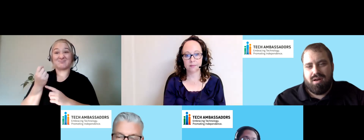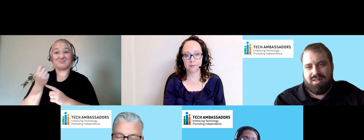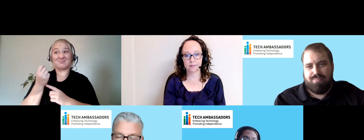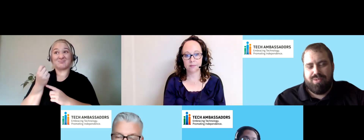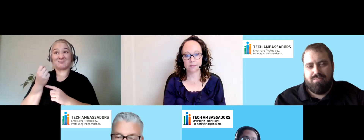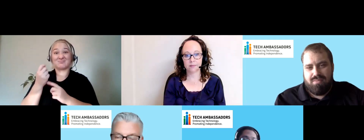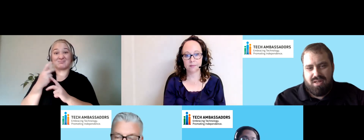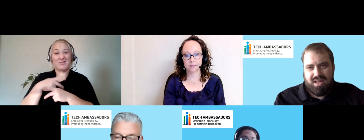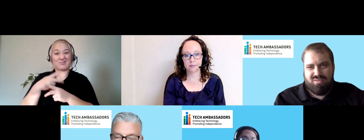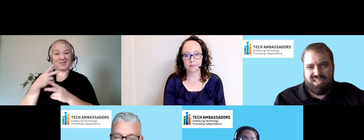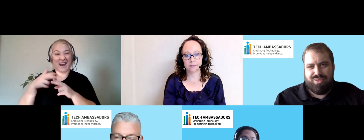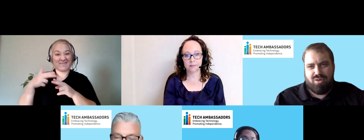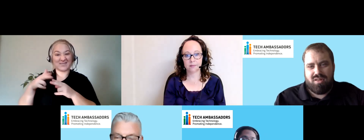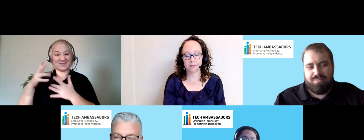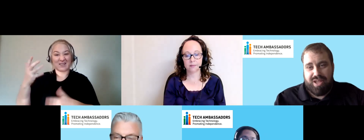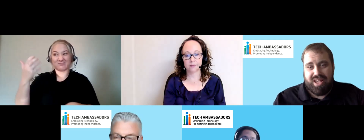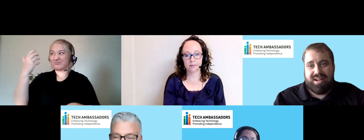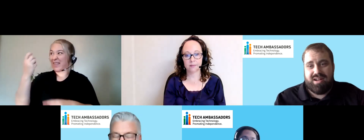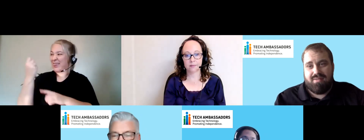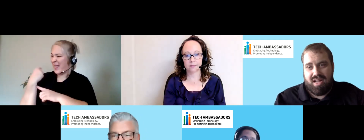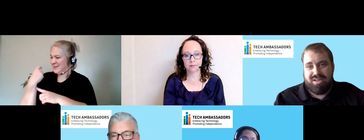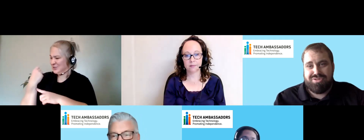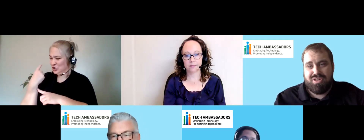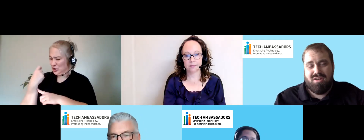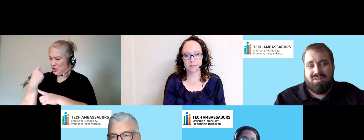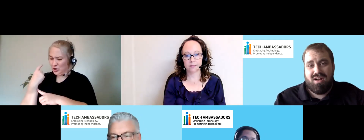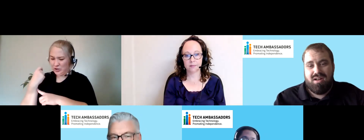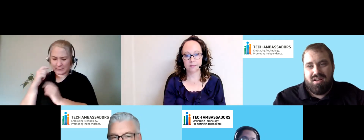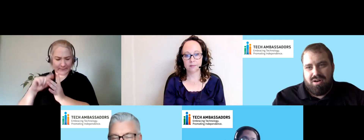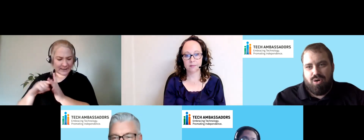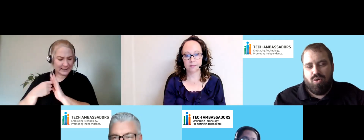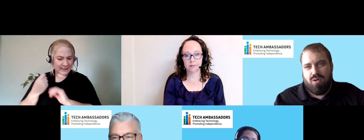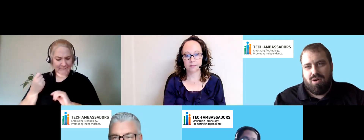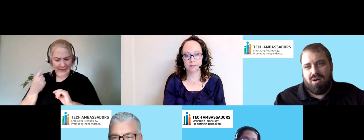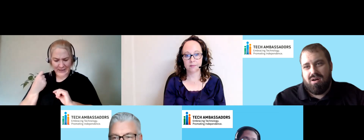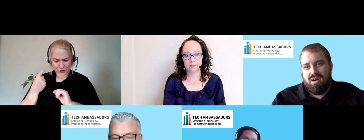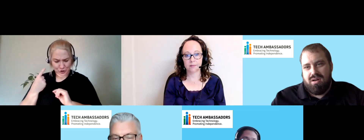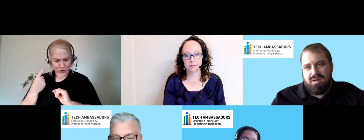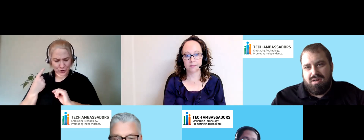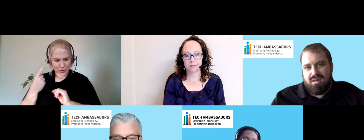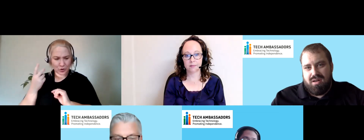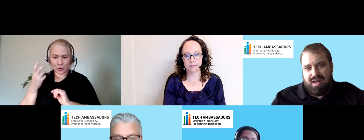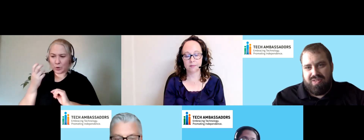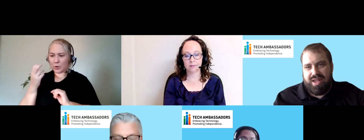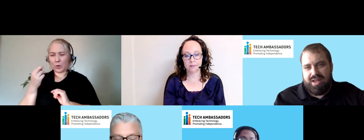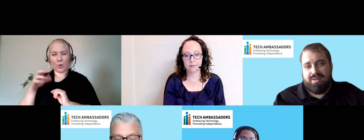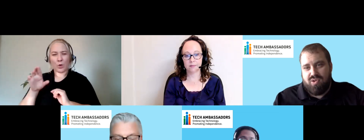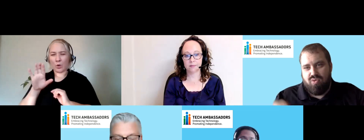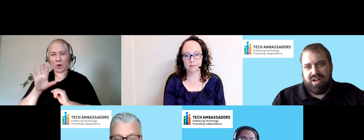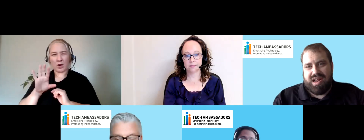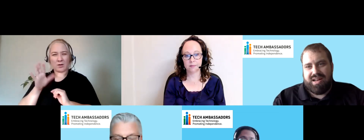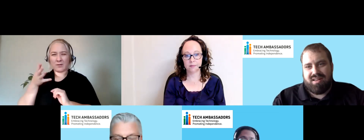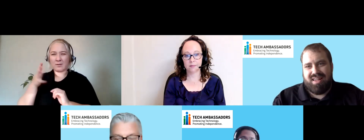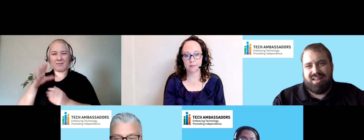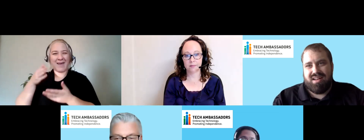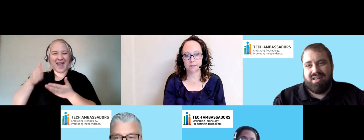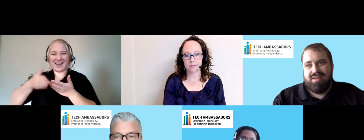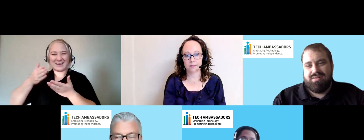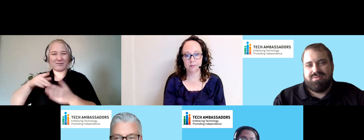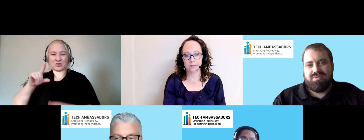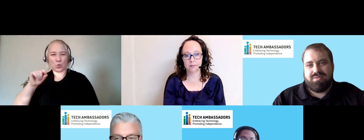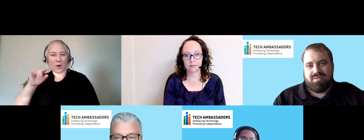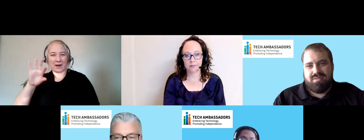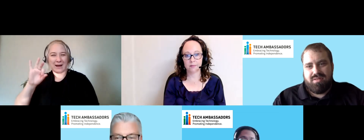or it was either at the beginning of last year or at the end of 2019,